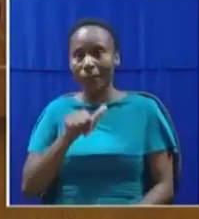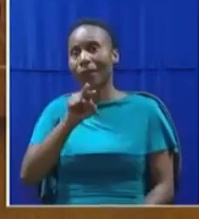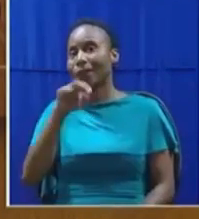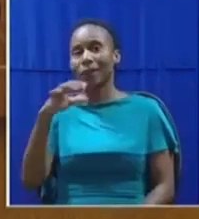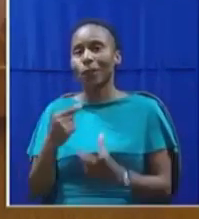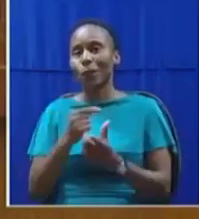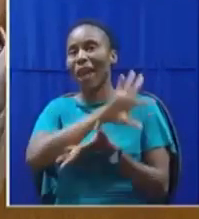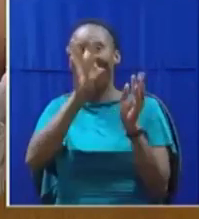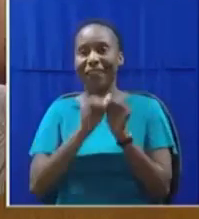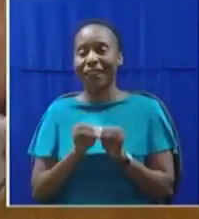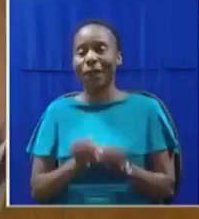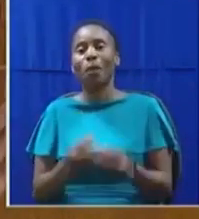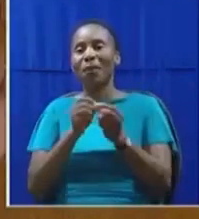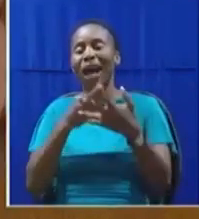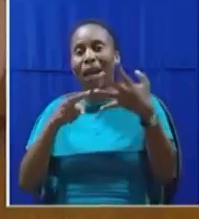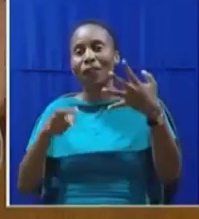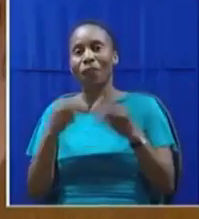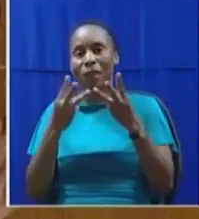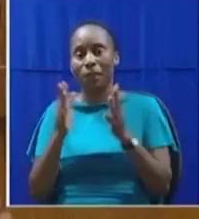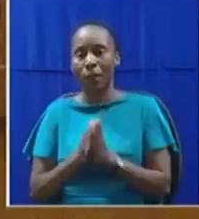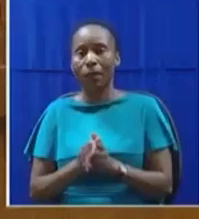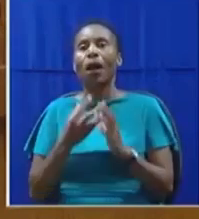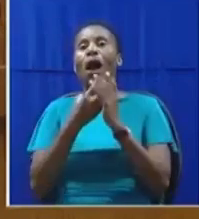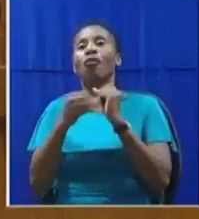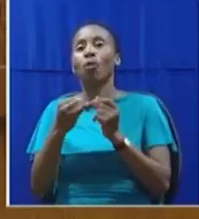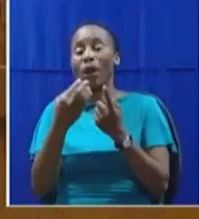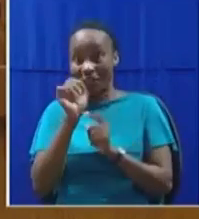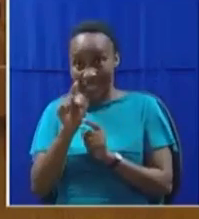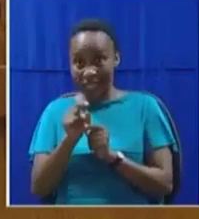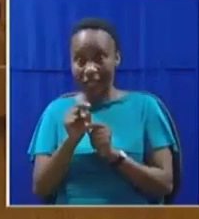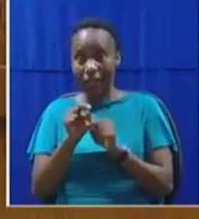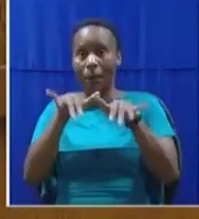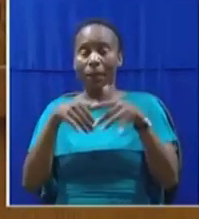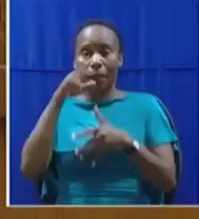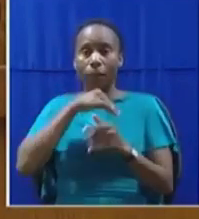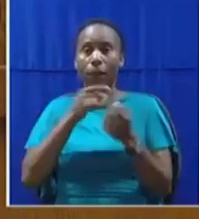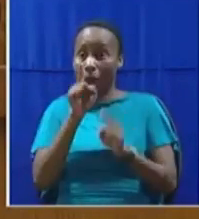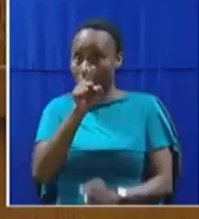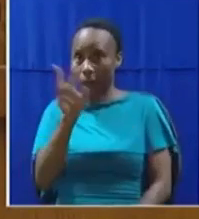Madam, I withdraw if this is unparliamentary. Maravatlogomen.